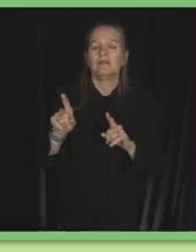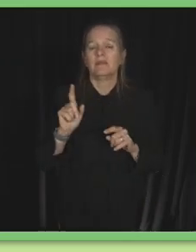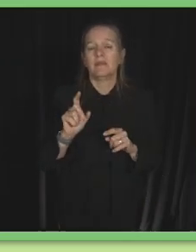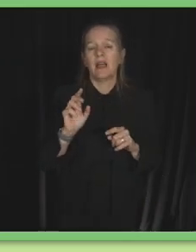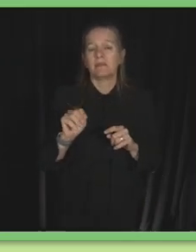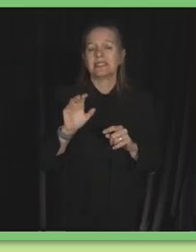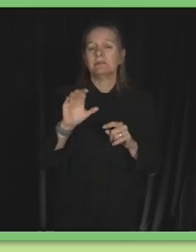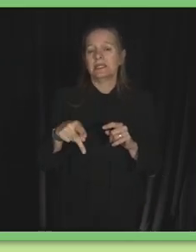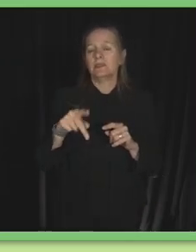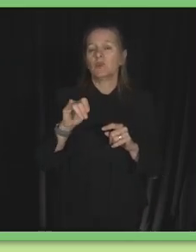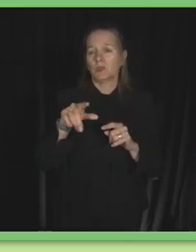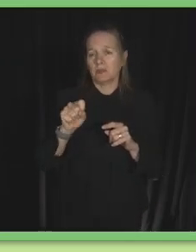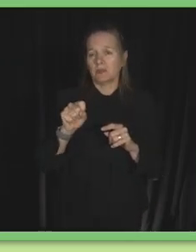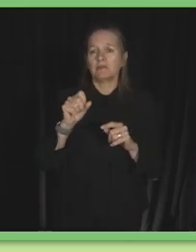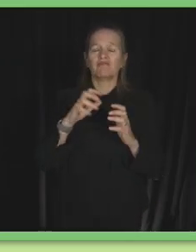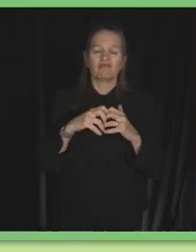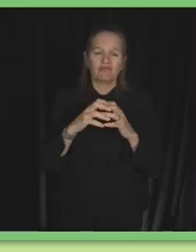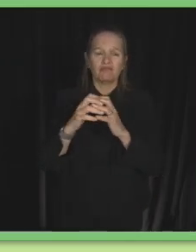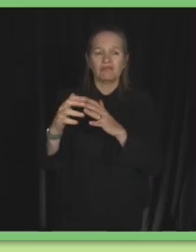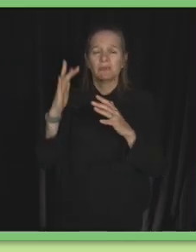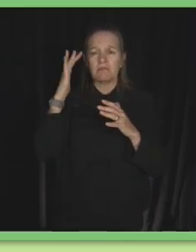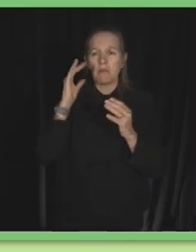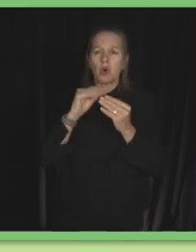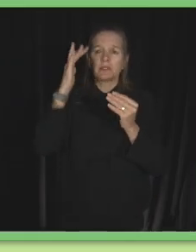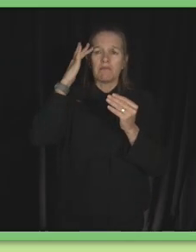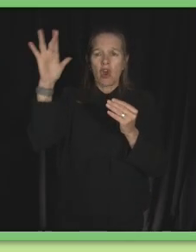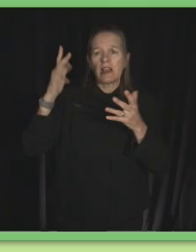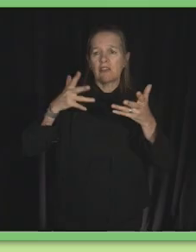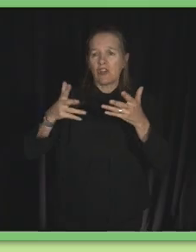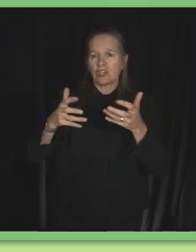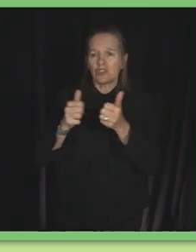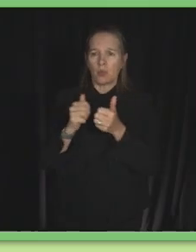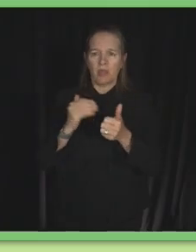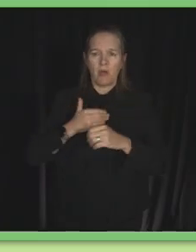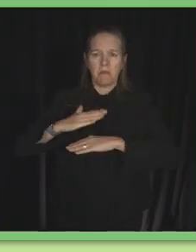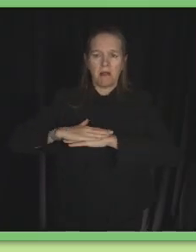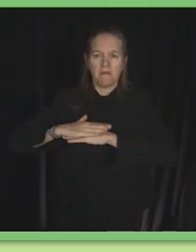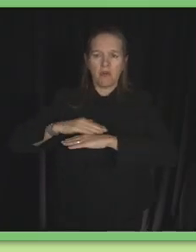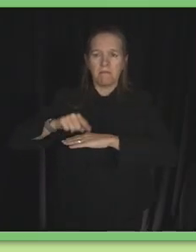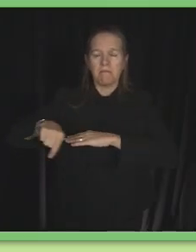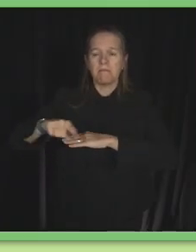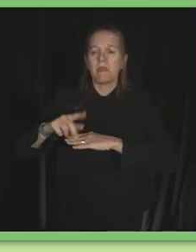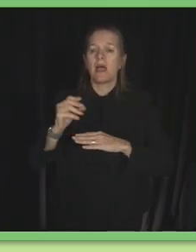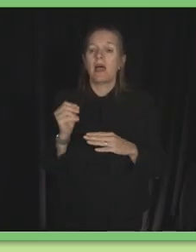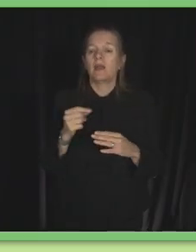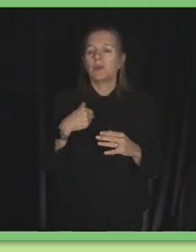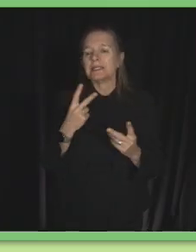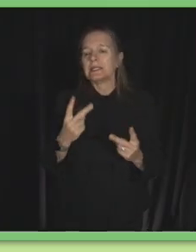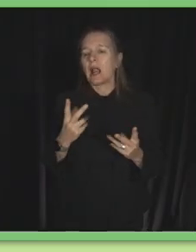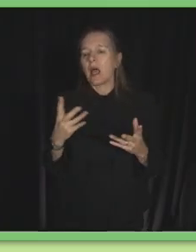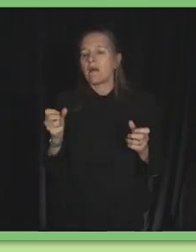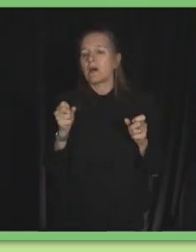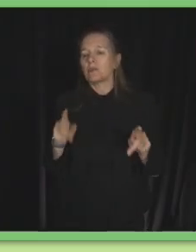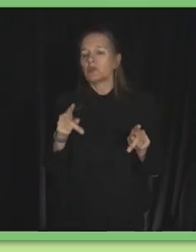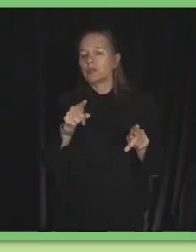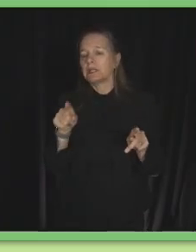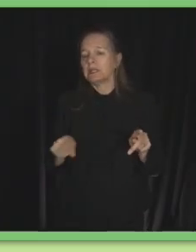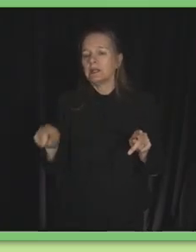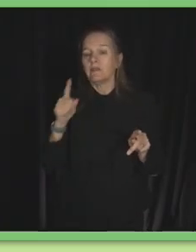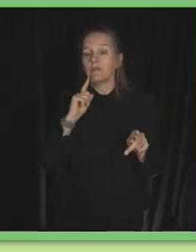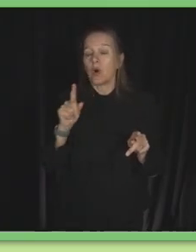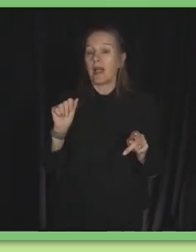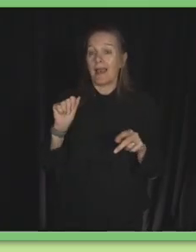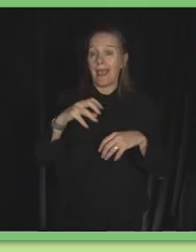infrastructure to enable smarter interaction with our platforms. And in particular, I think we see a lot of opportunity for agents